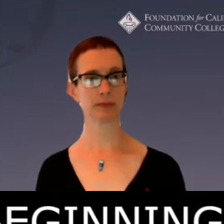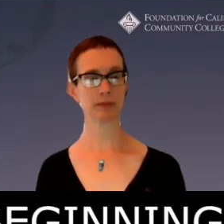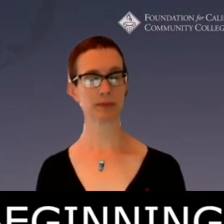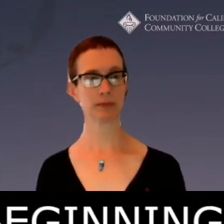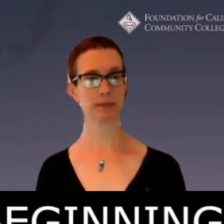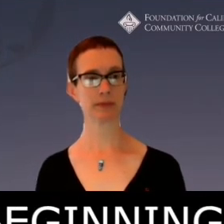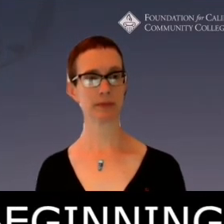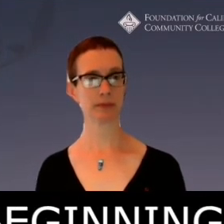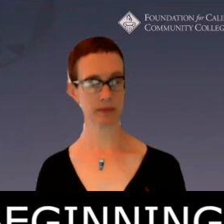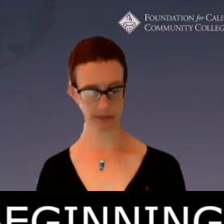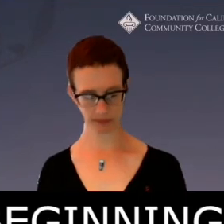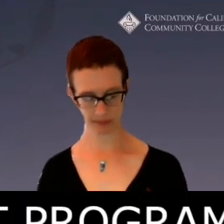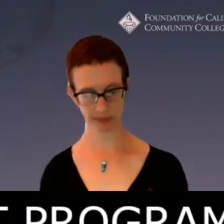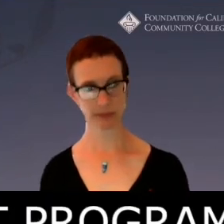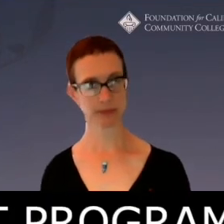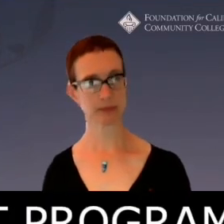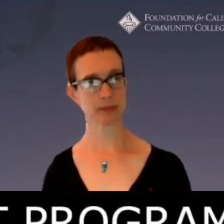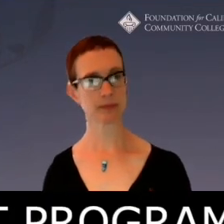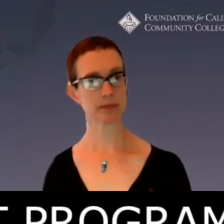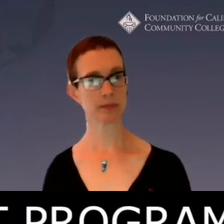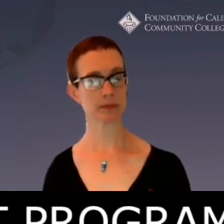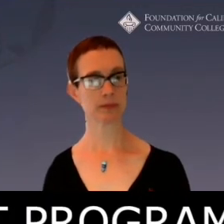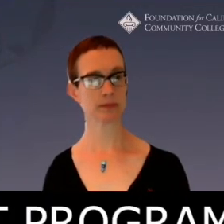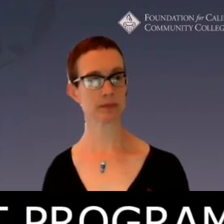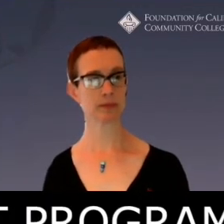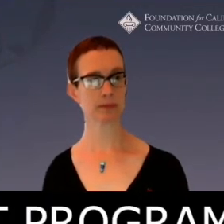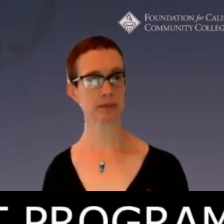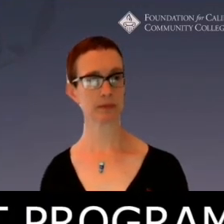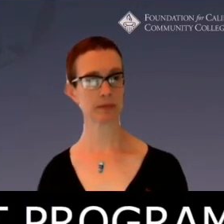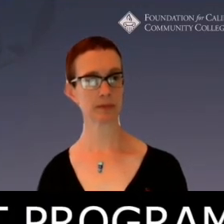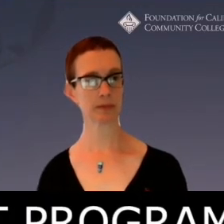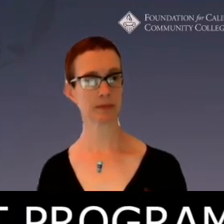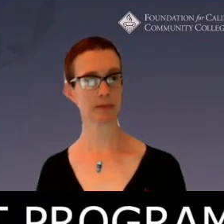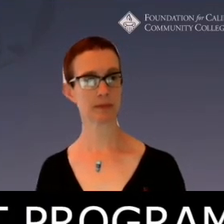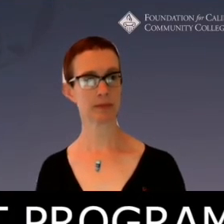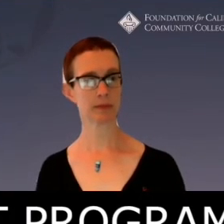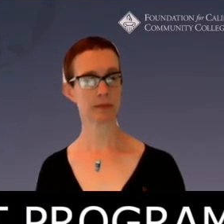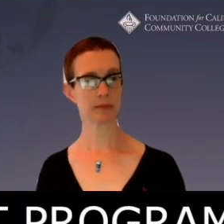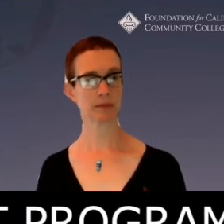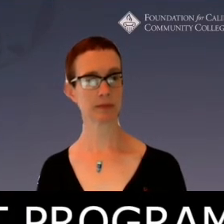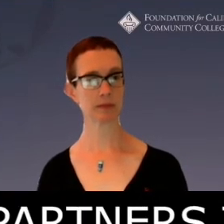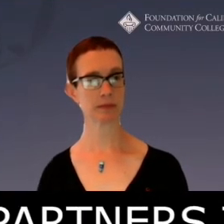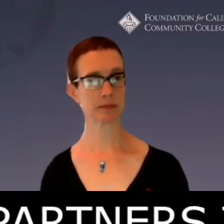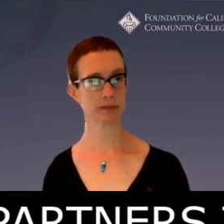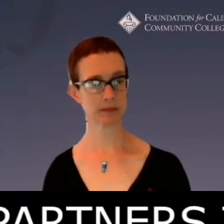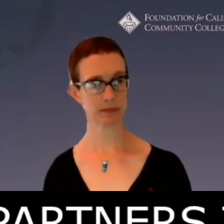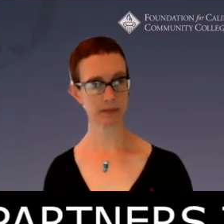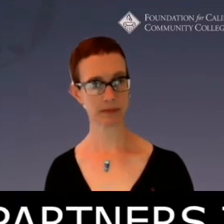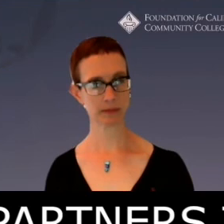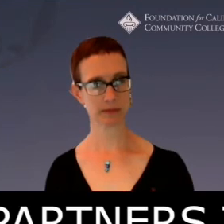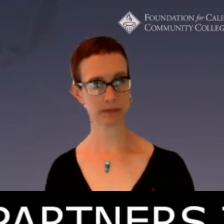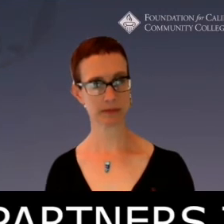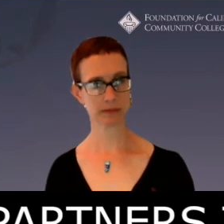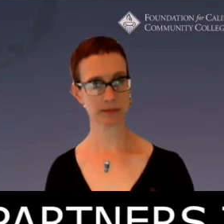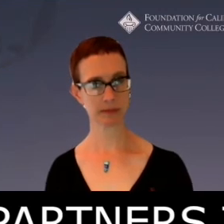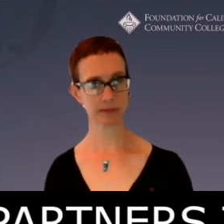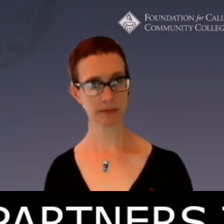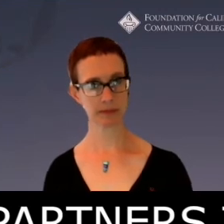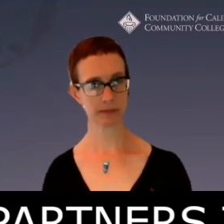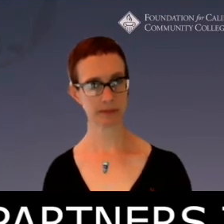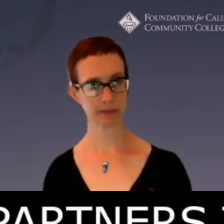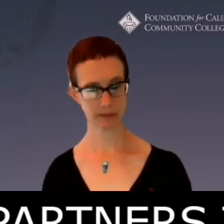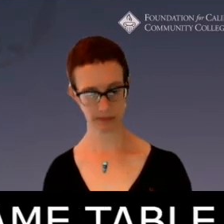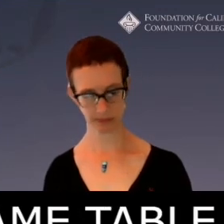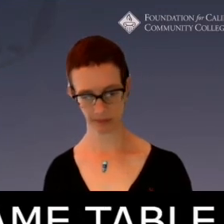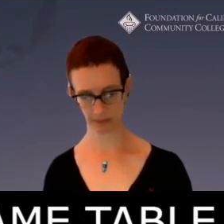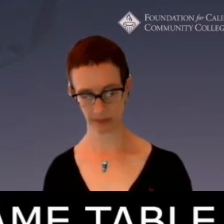It's really to get all the partners that need to be there at the same table working